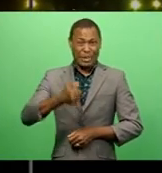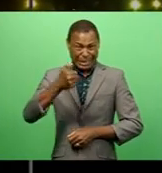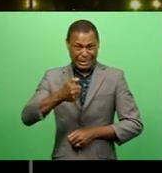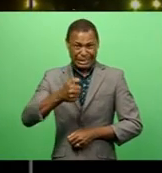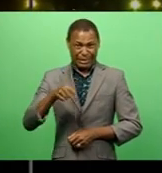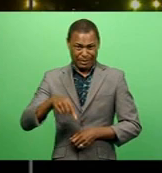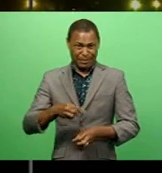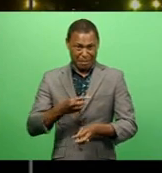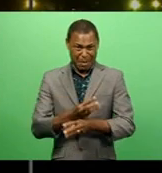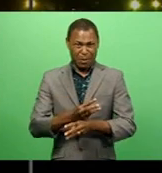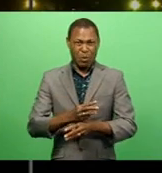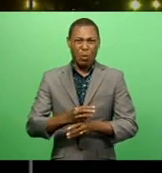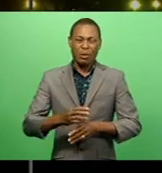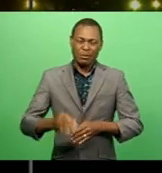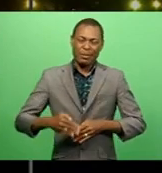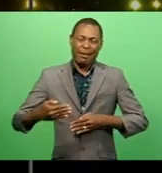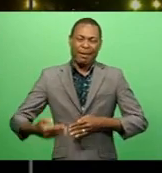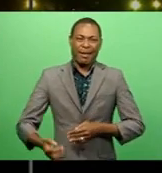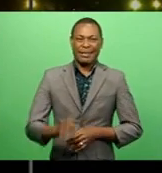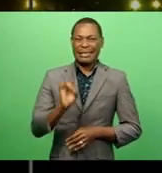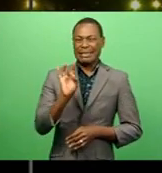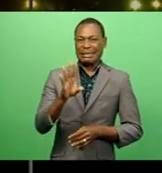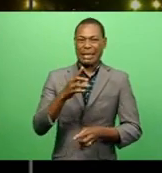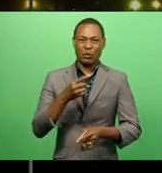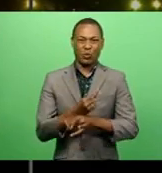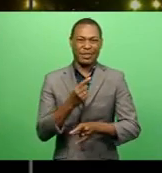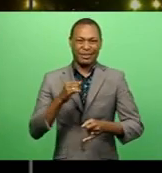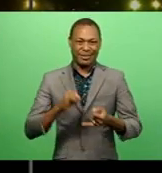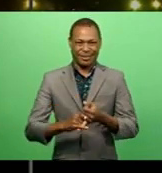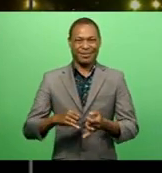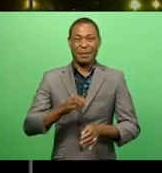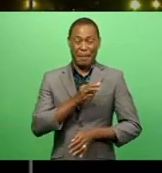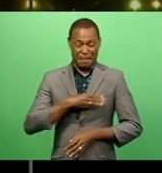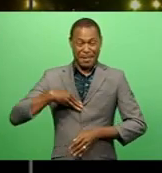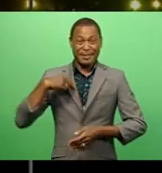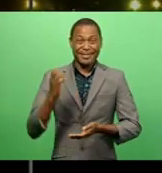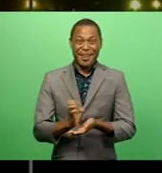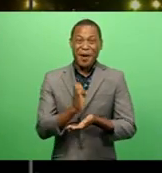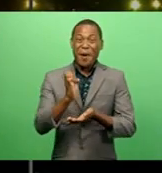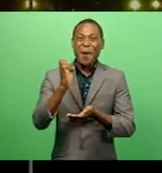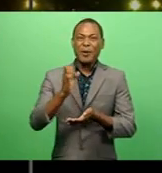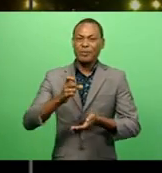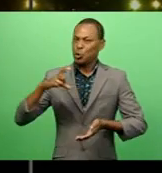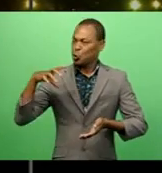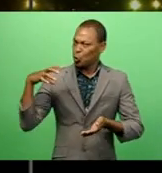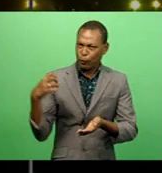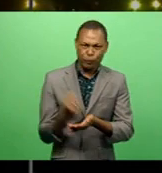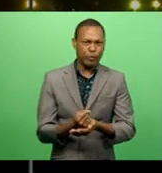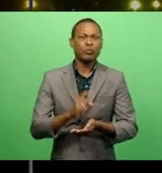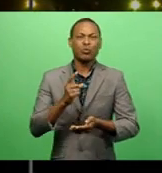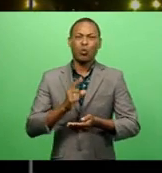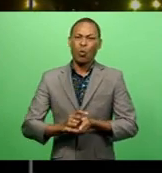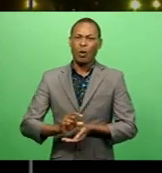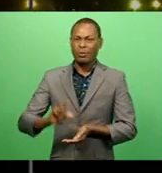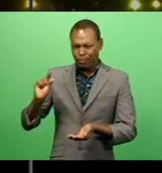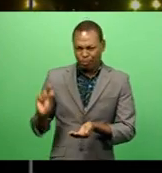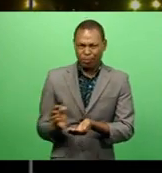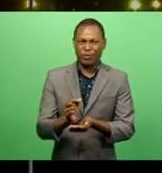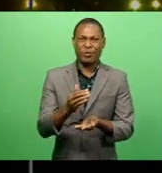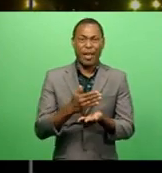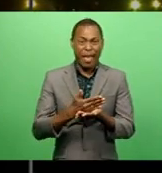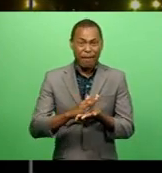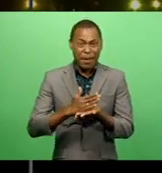extended for an additional 5 fortnights. Minister for Economy A.S. Syed Qayyum confirms this will be channeled through the Fiji National Provident